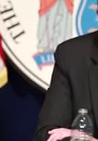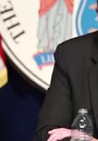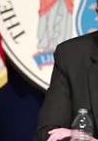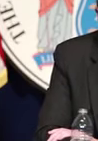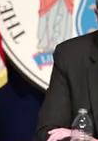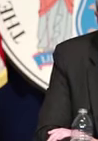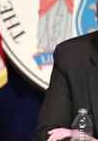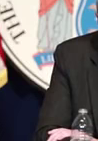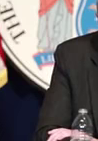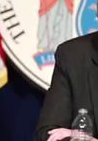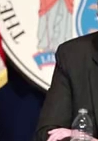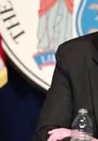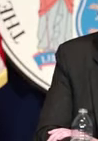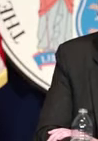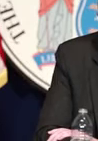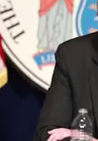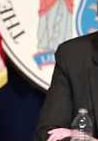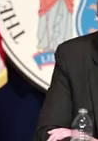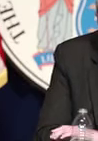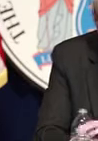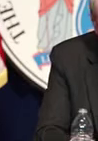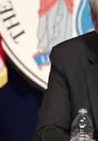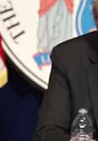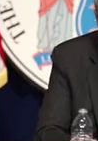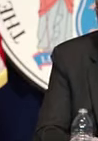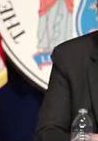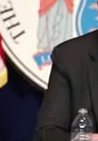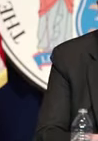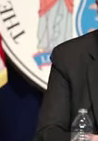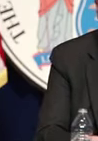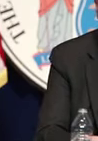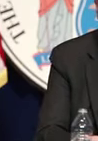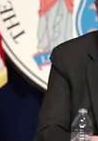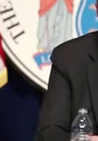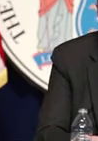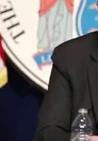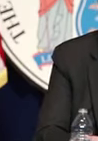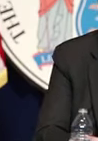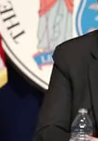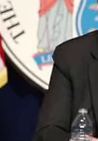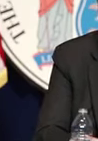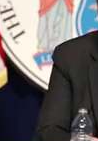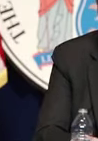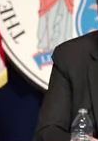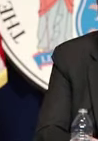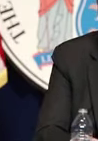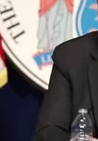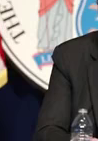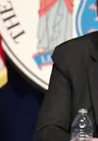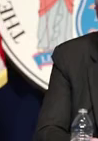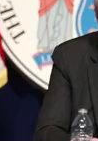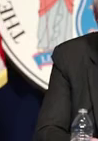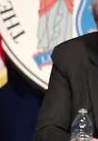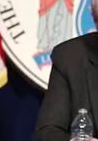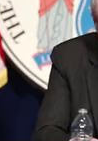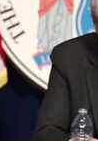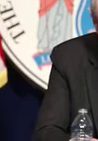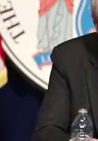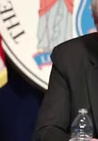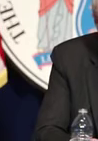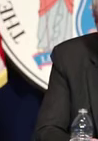care practitioner immediately to see if you qualify for testing. I think Brady O'Connor now tells me there are at least 58 sites in total in the